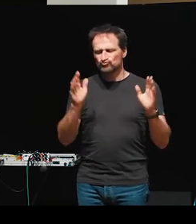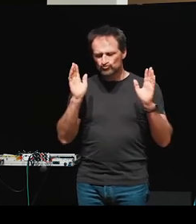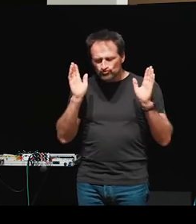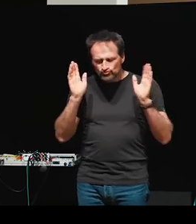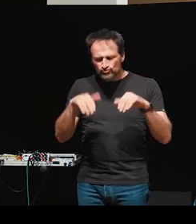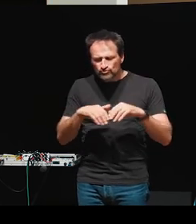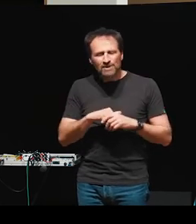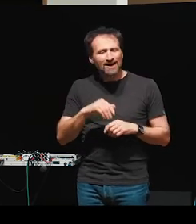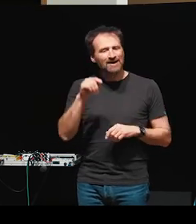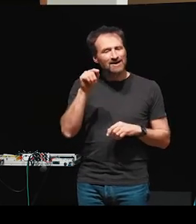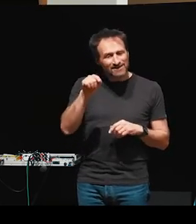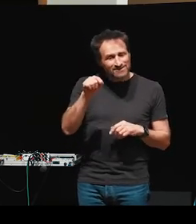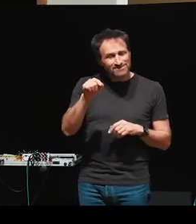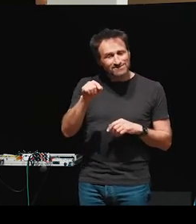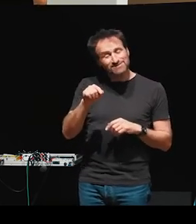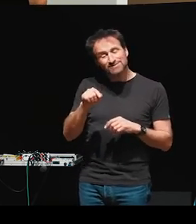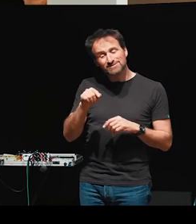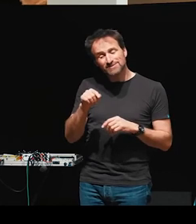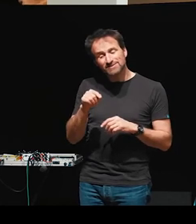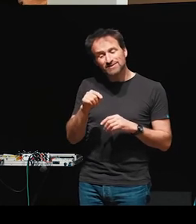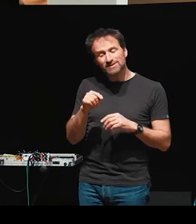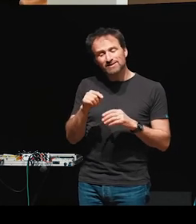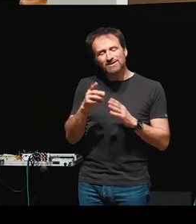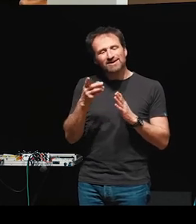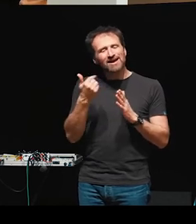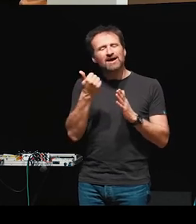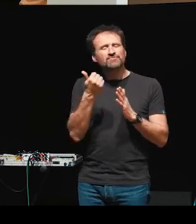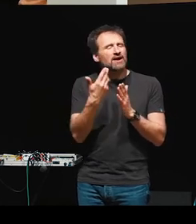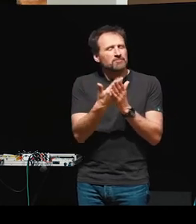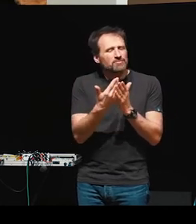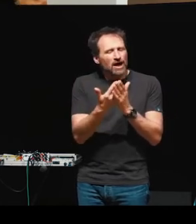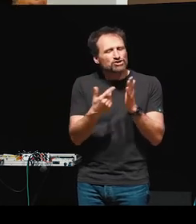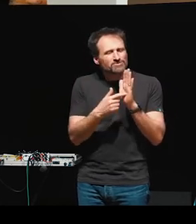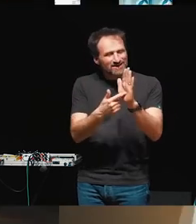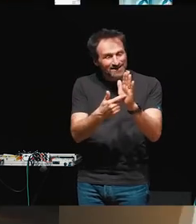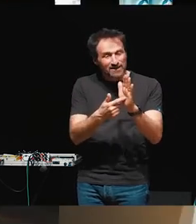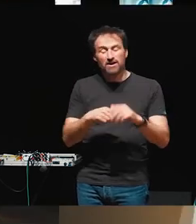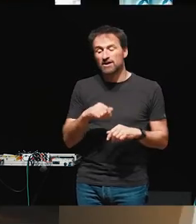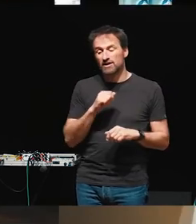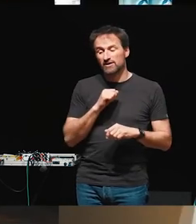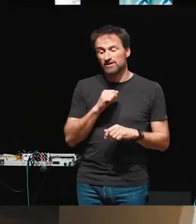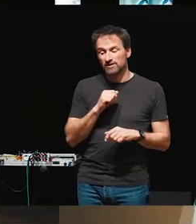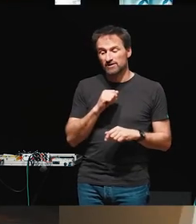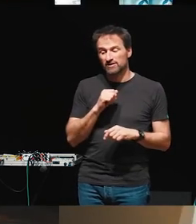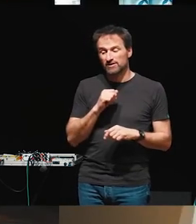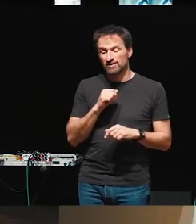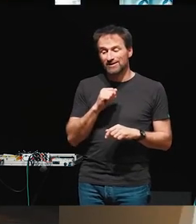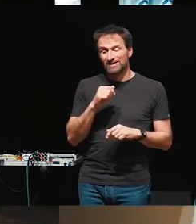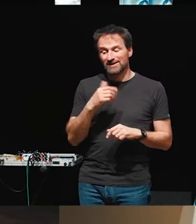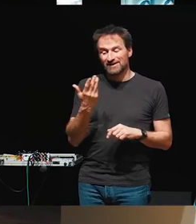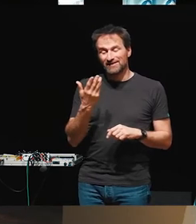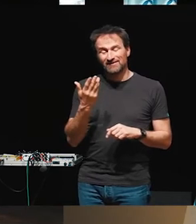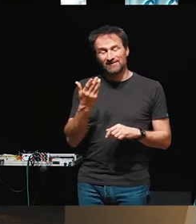So this is a fun example, because this is what